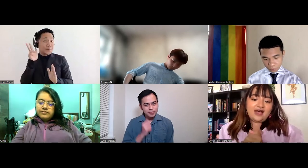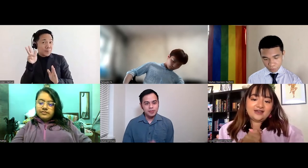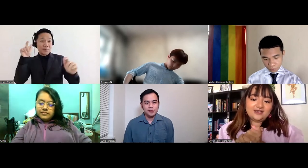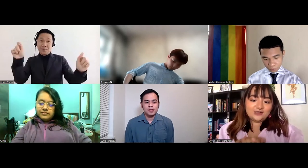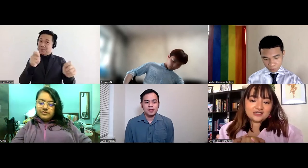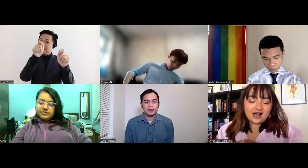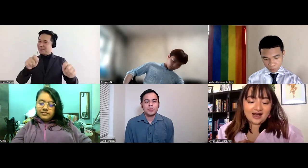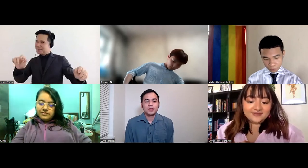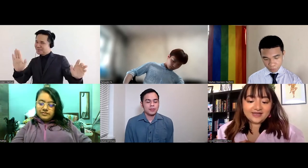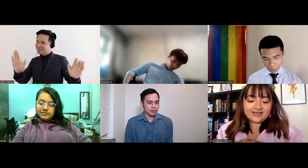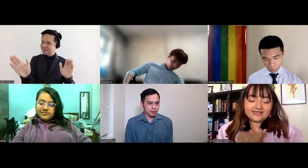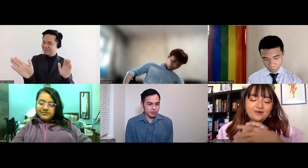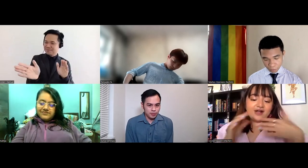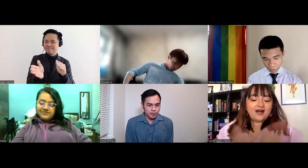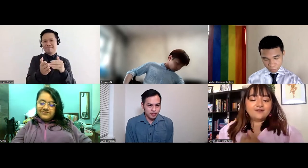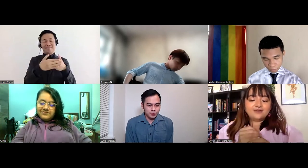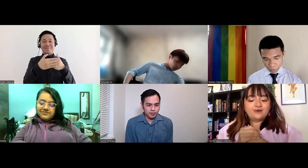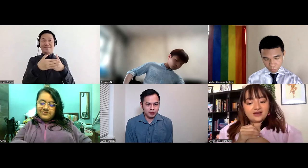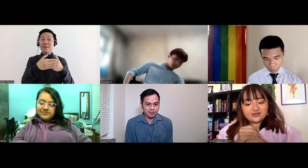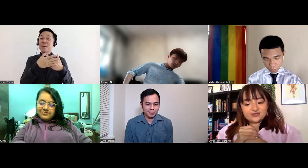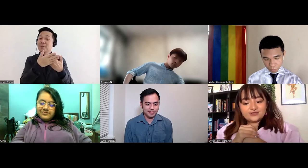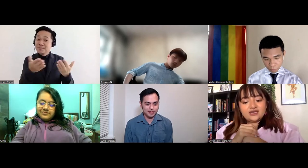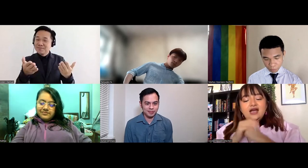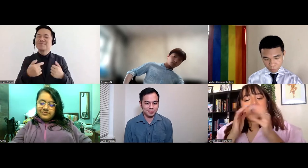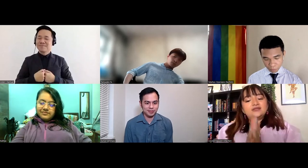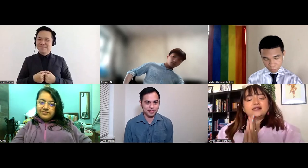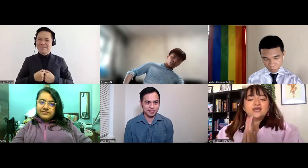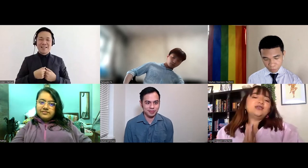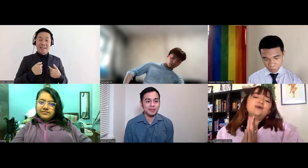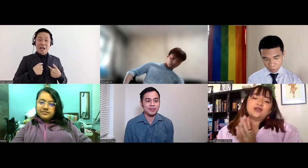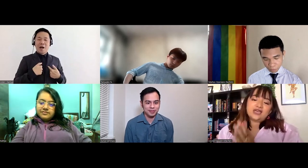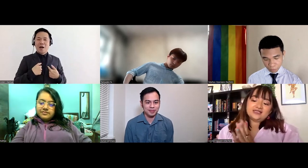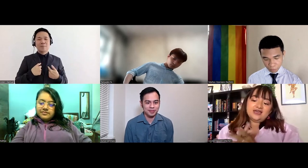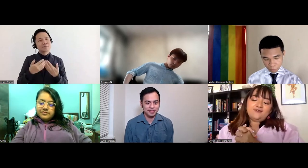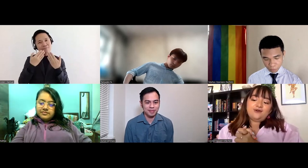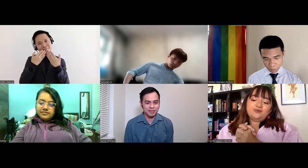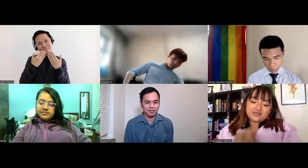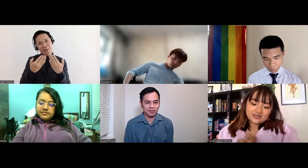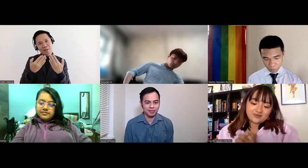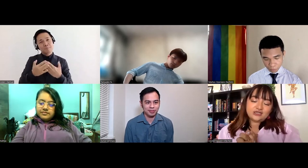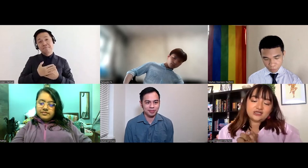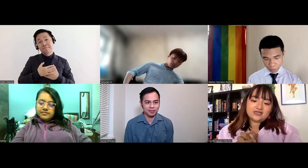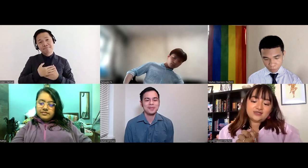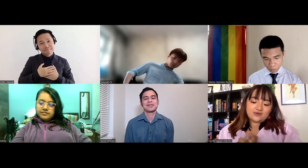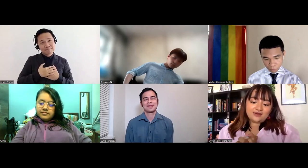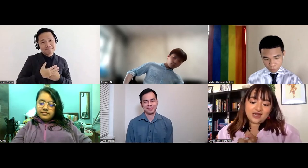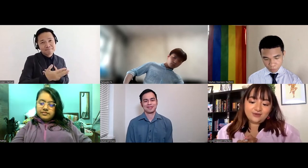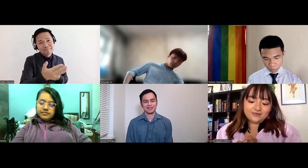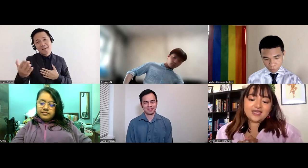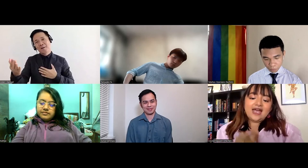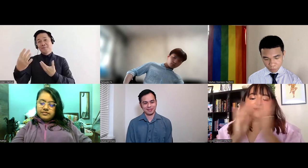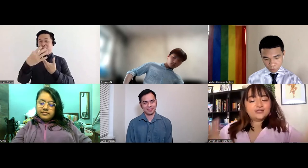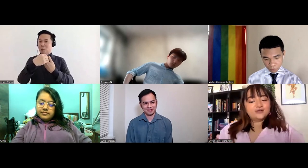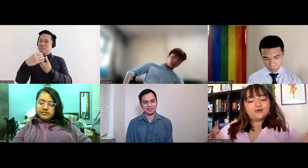you've had a good time. And on behalf of the organizers, I would like to thank you all again for your participation in this